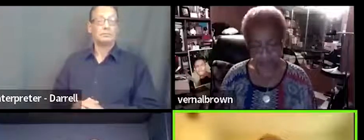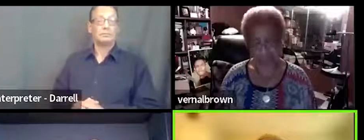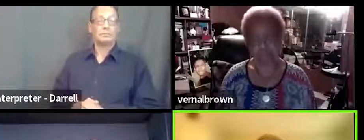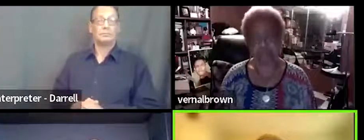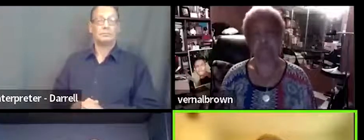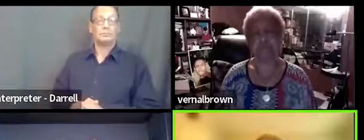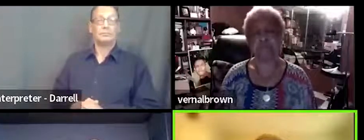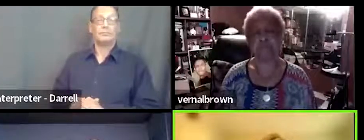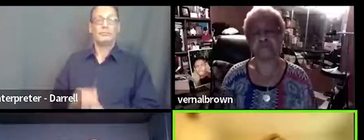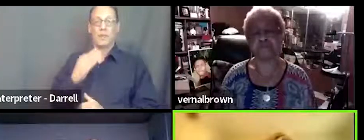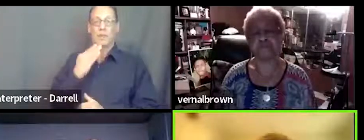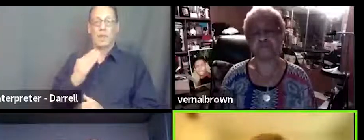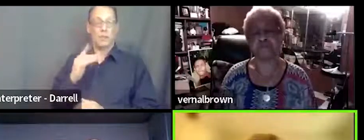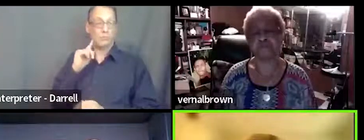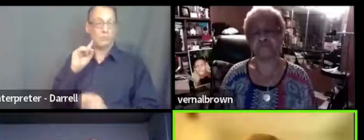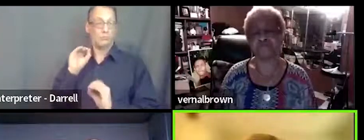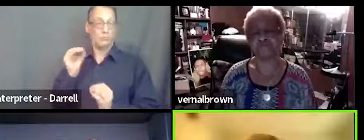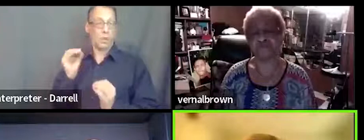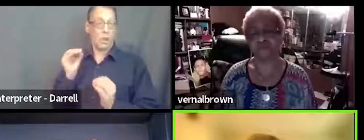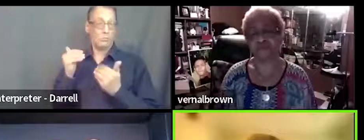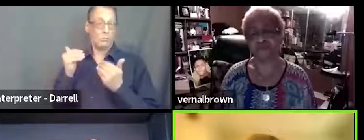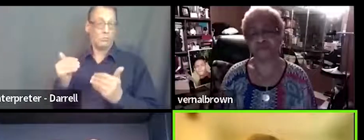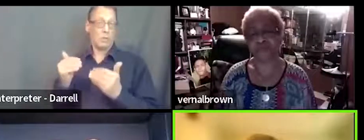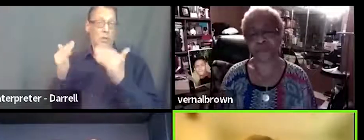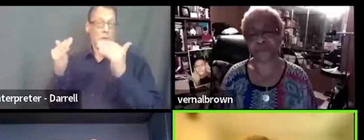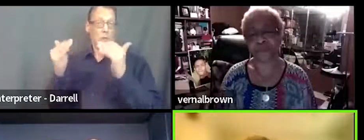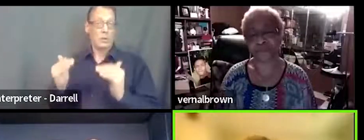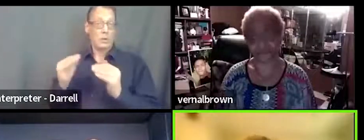Thank you. Hearing none, we can move on to